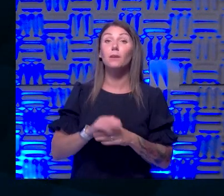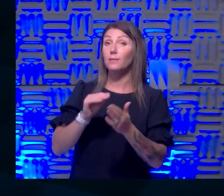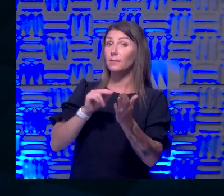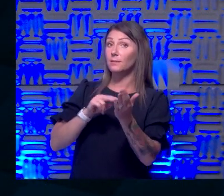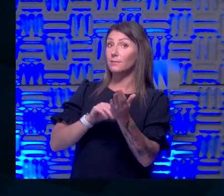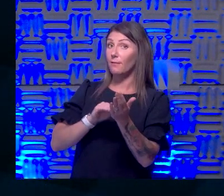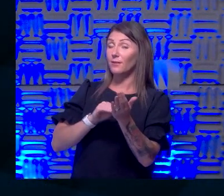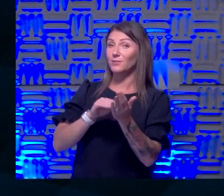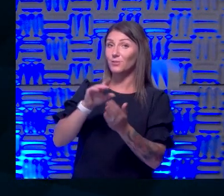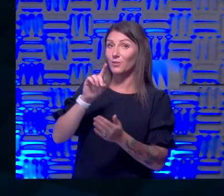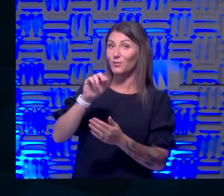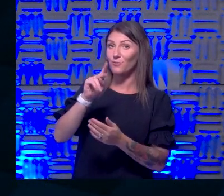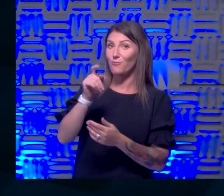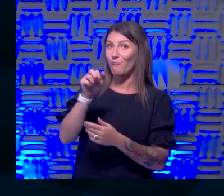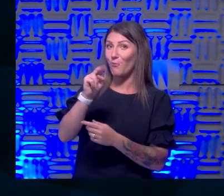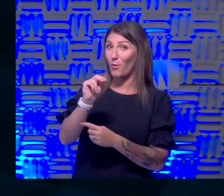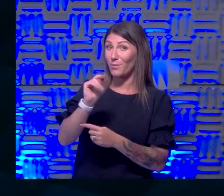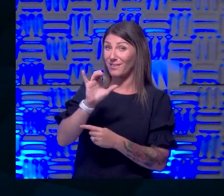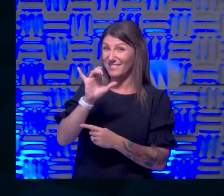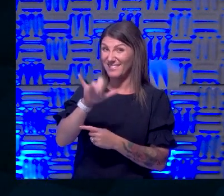Was that for me, Jill?